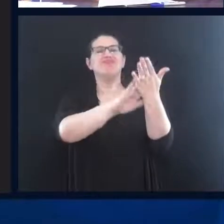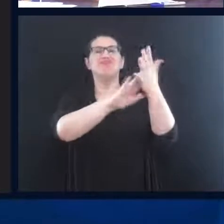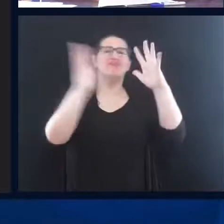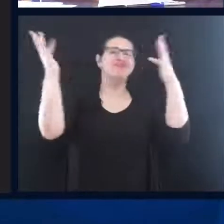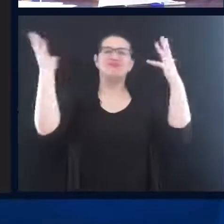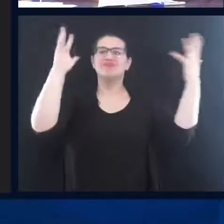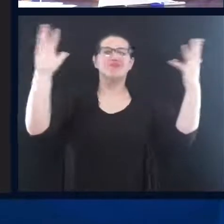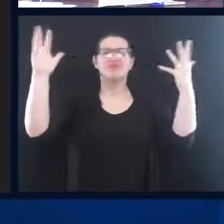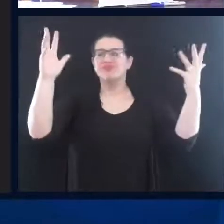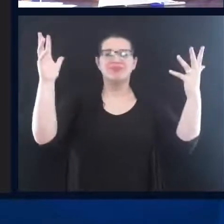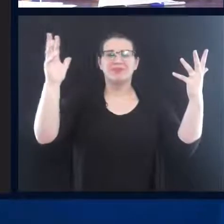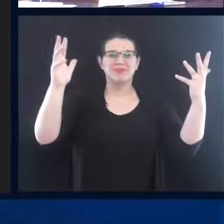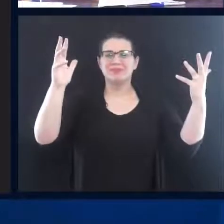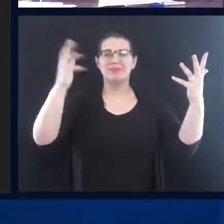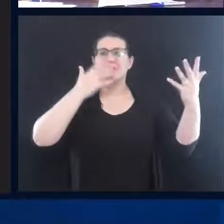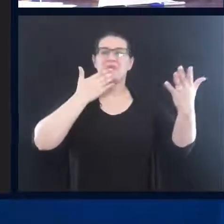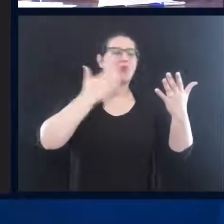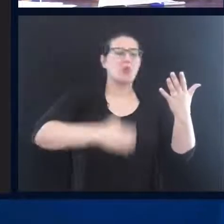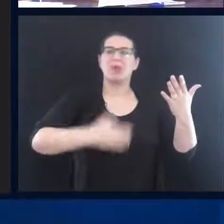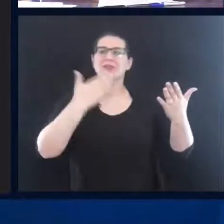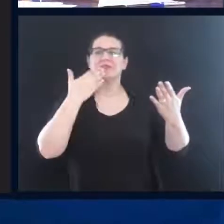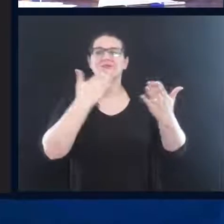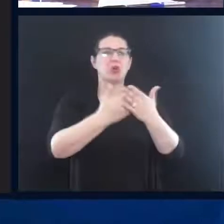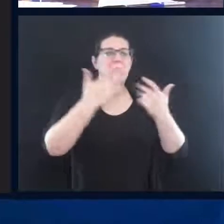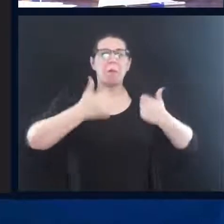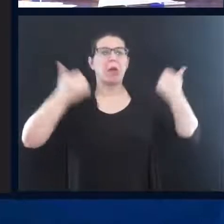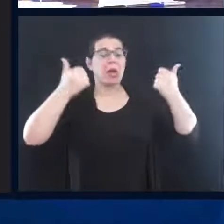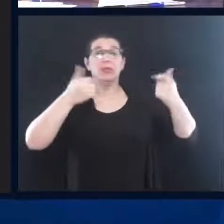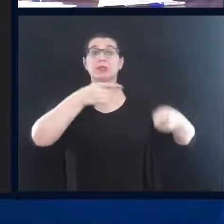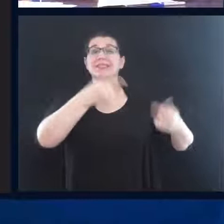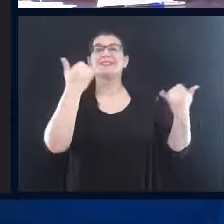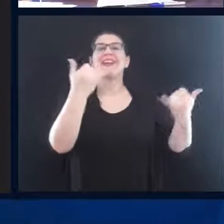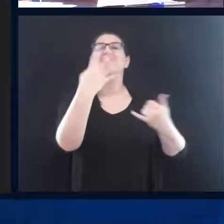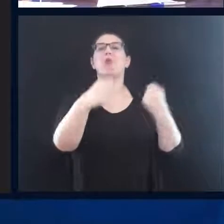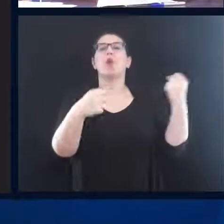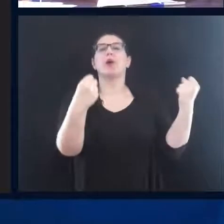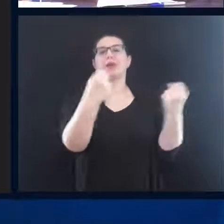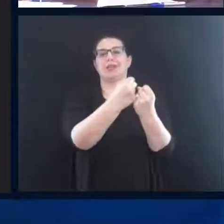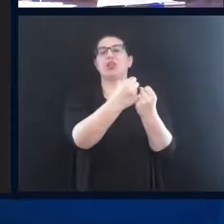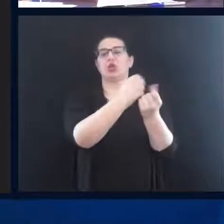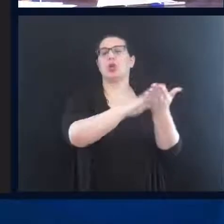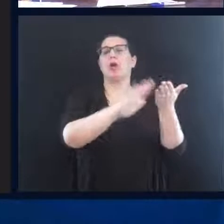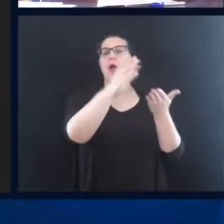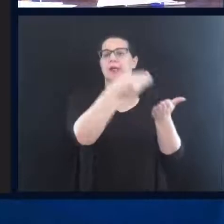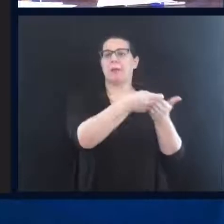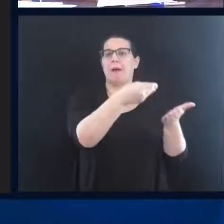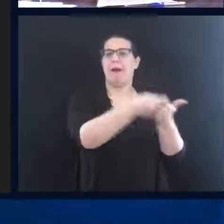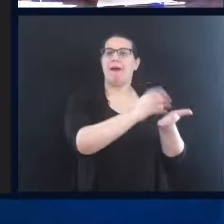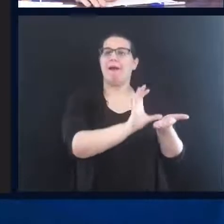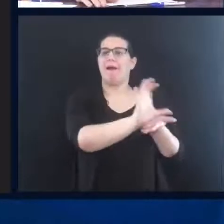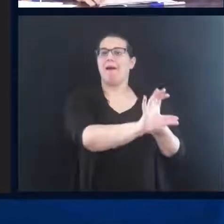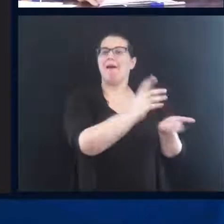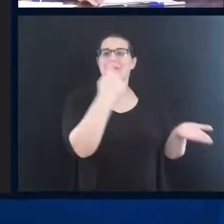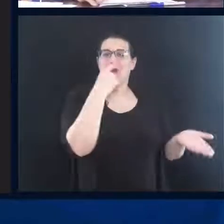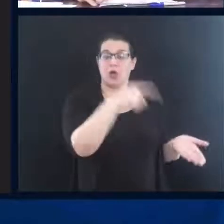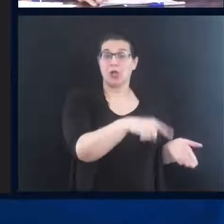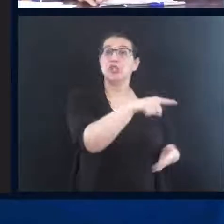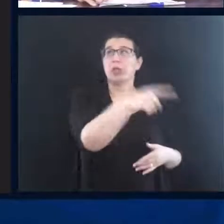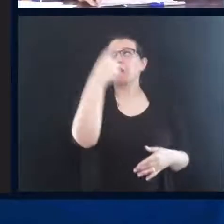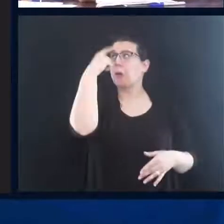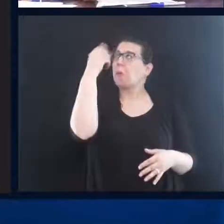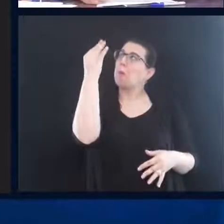very best and everything. She's got a full ride, 4-year scholarship. She said yesterday she's thinking about going